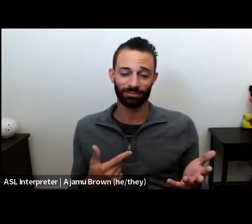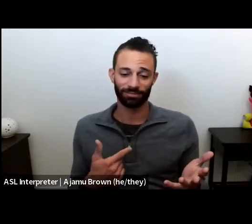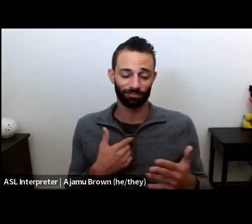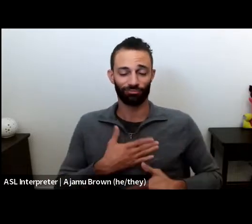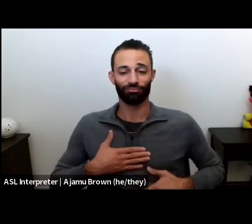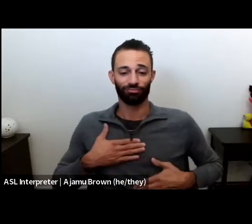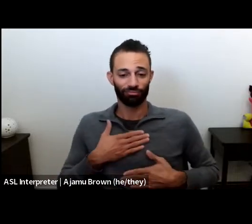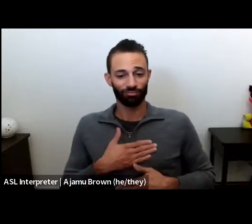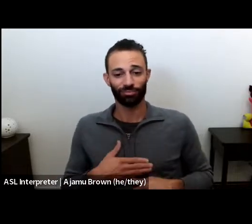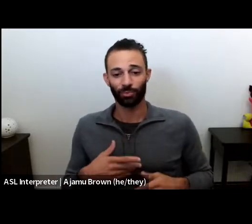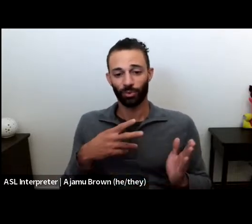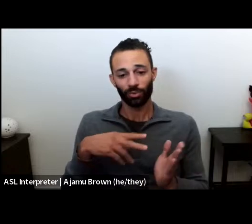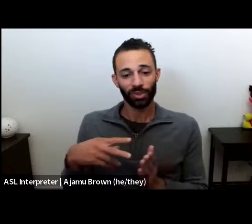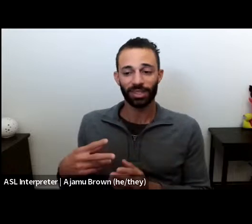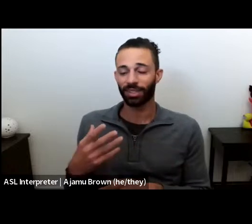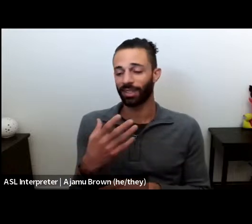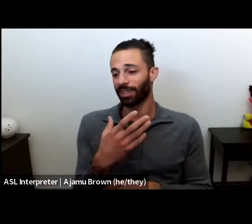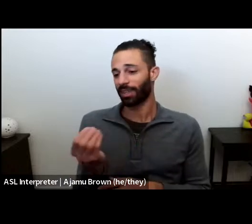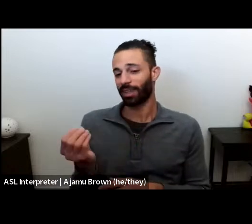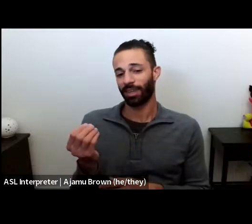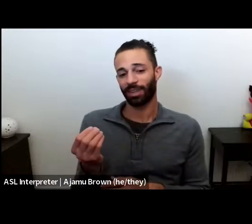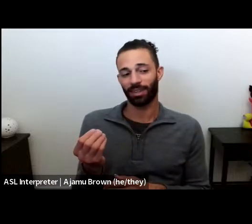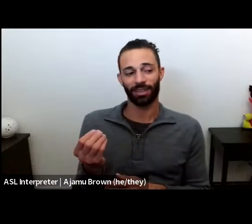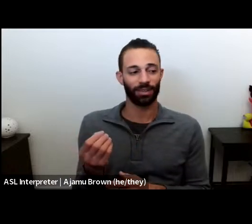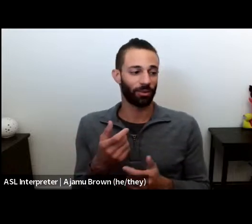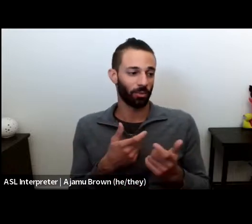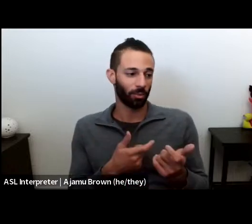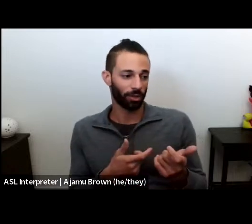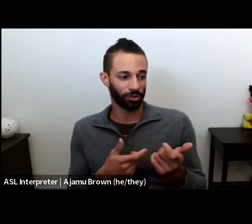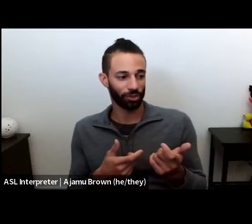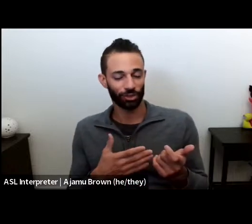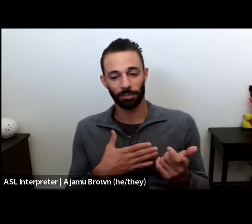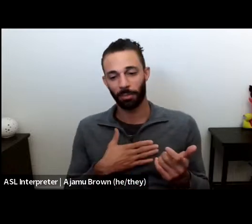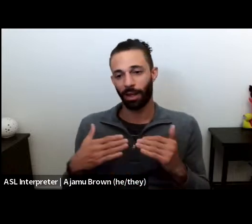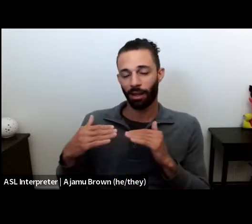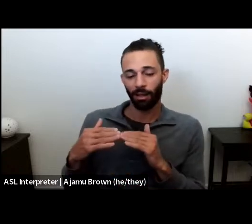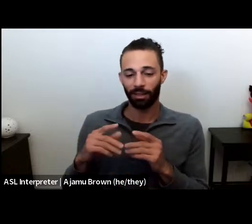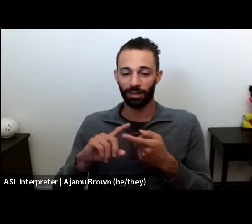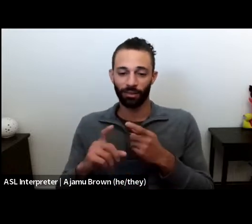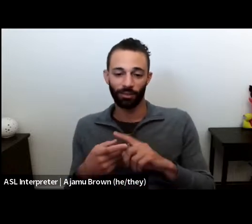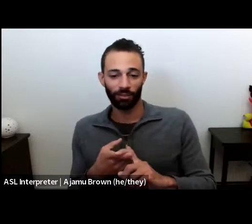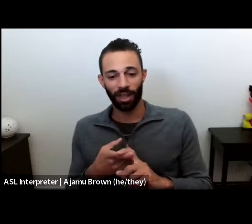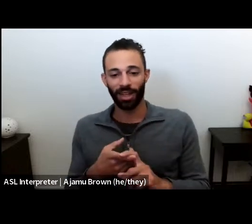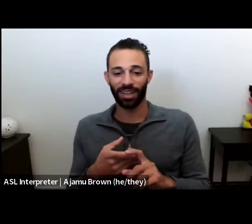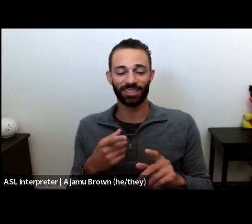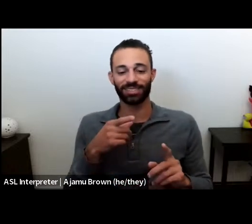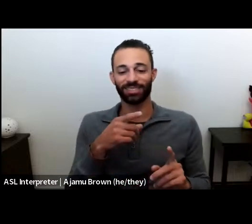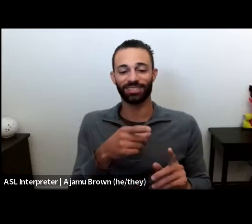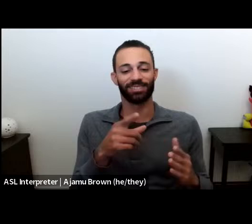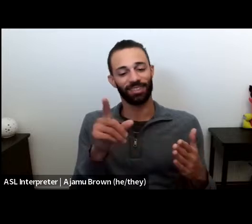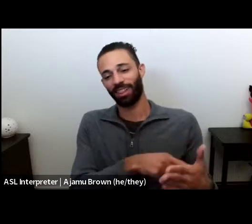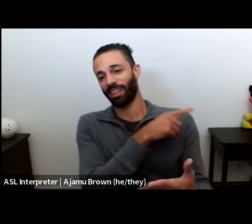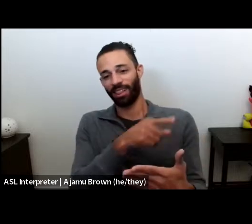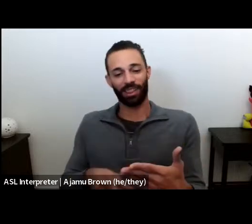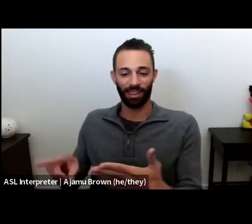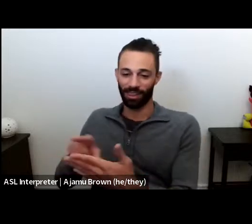enjoying these readings right now and also watching my colleagues and friends get drags. That's